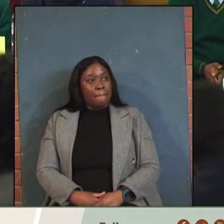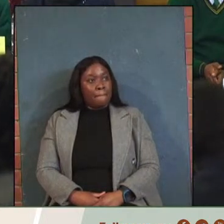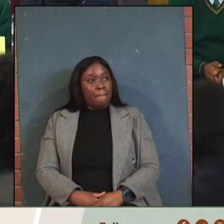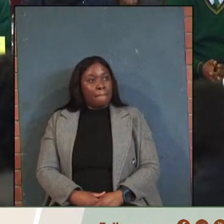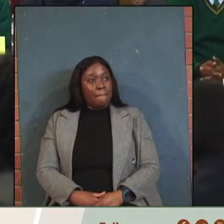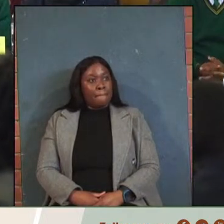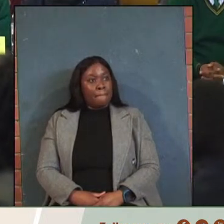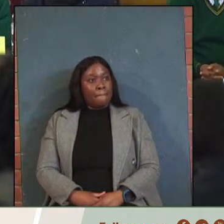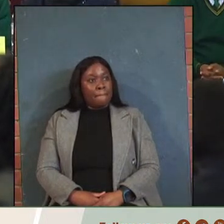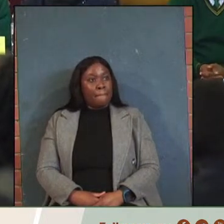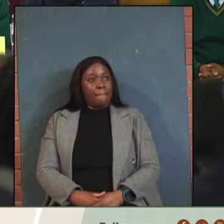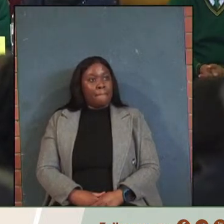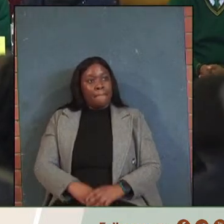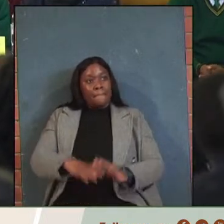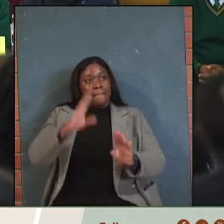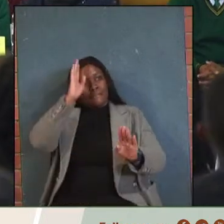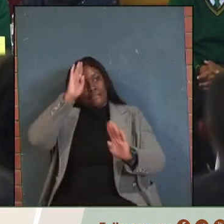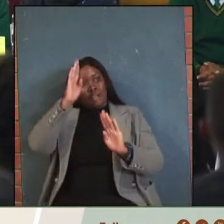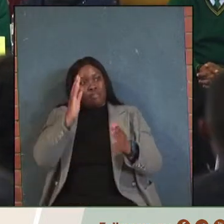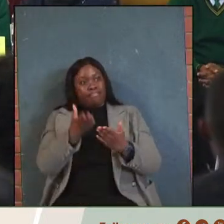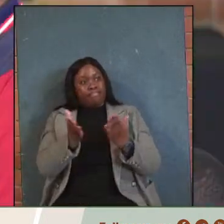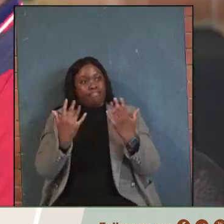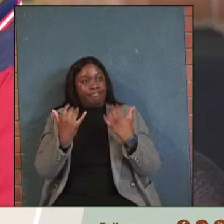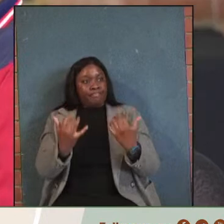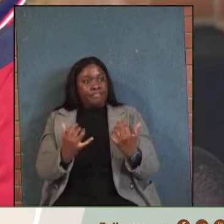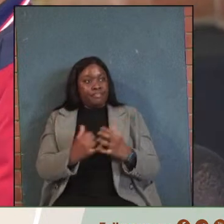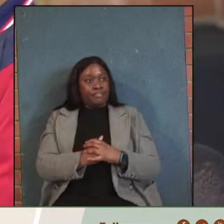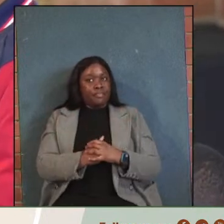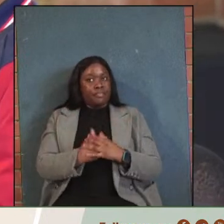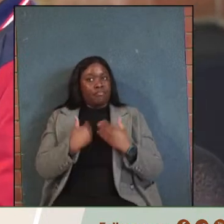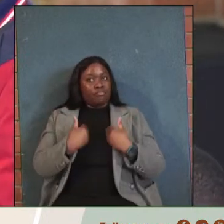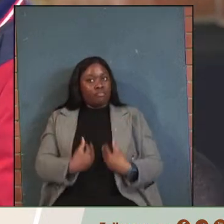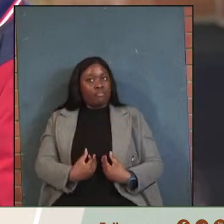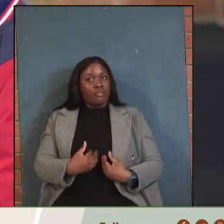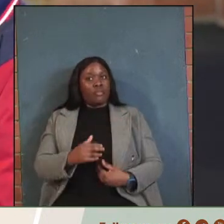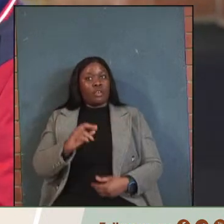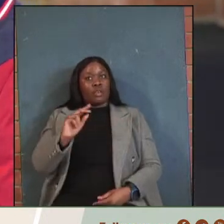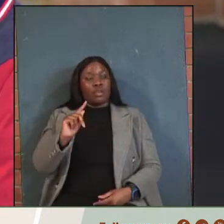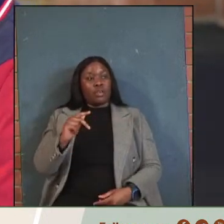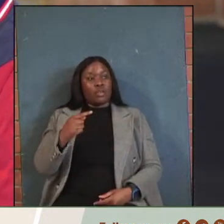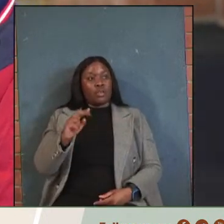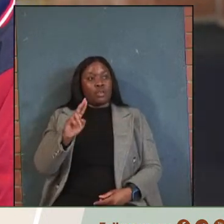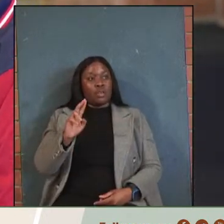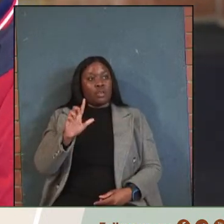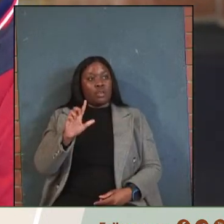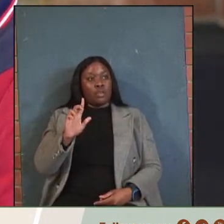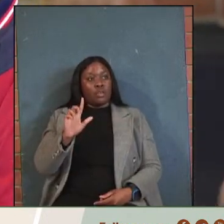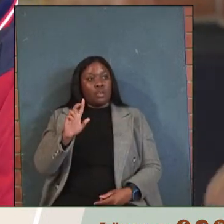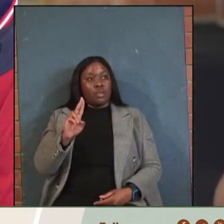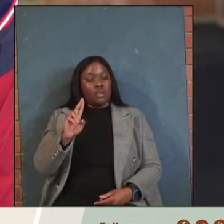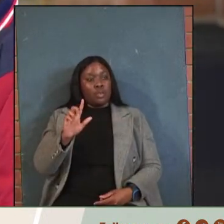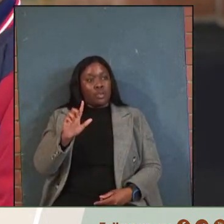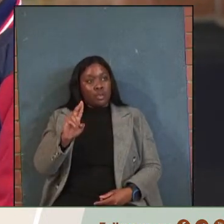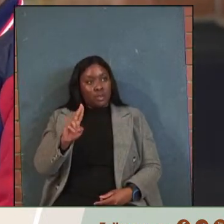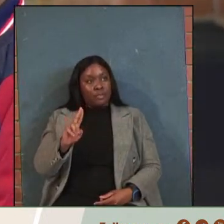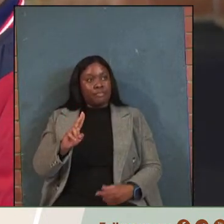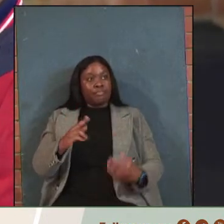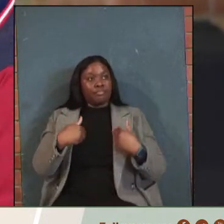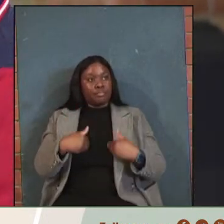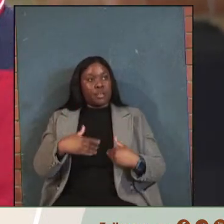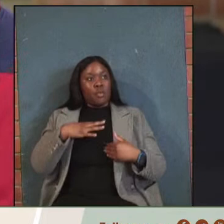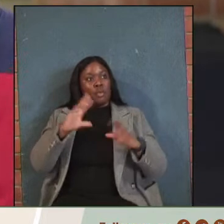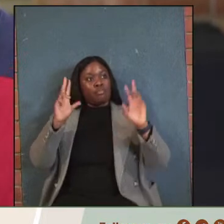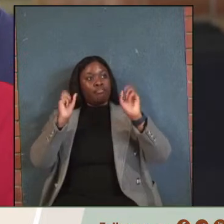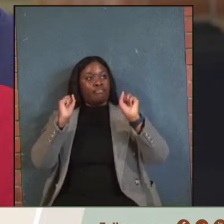Greetings to the House at large. I am Honorable Khololo, and I'm here to brief you about child